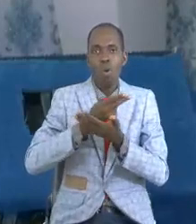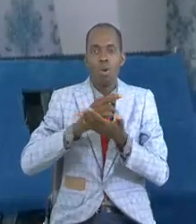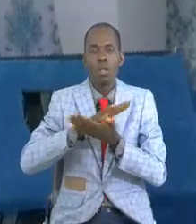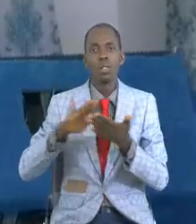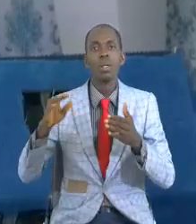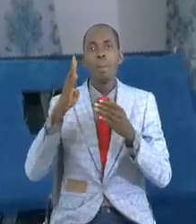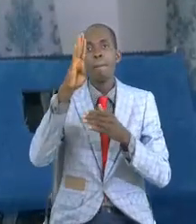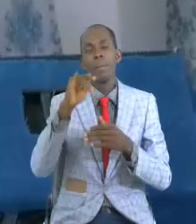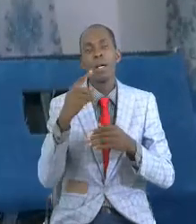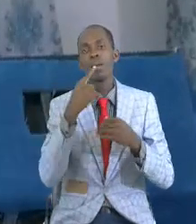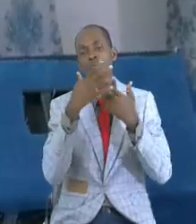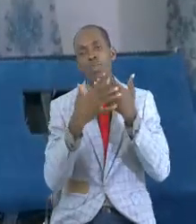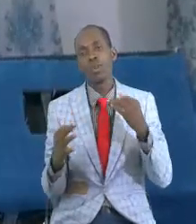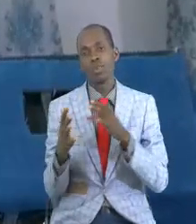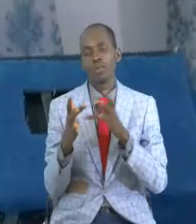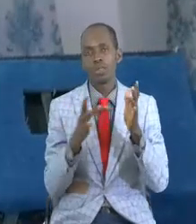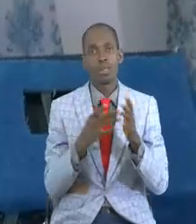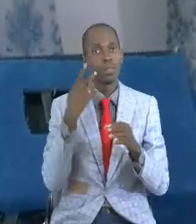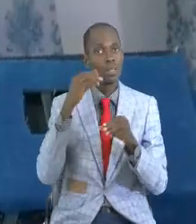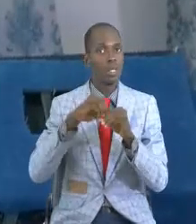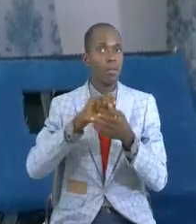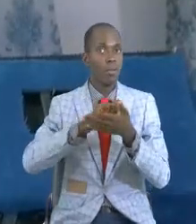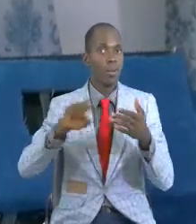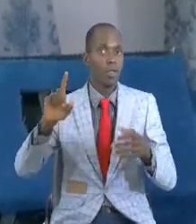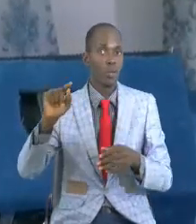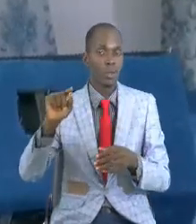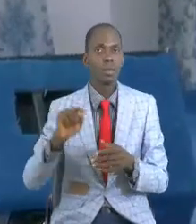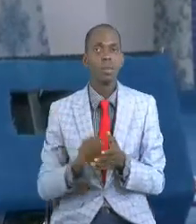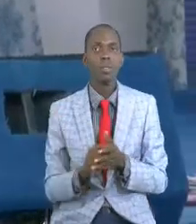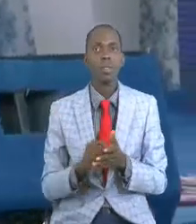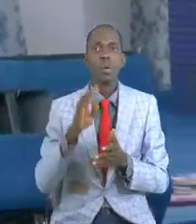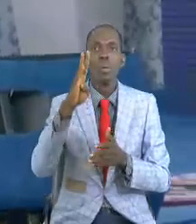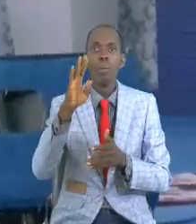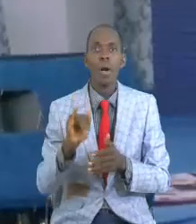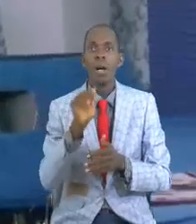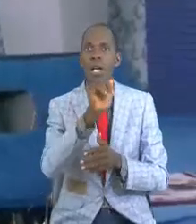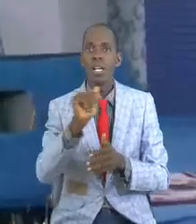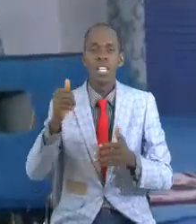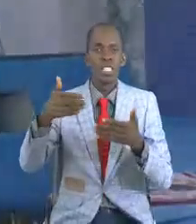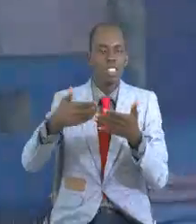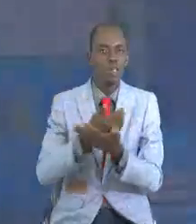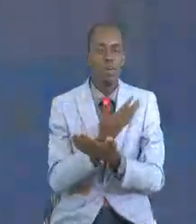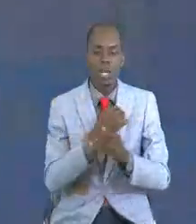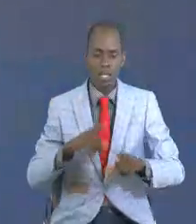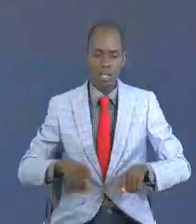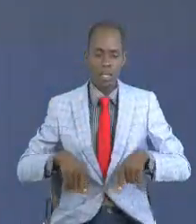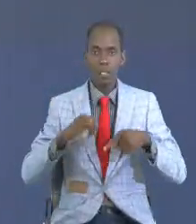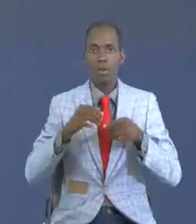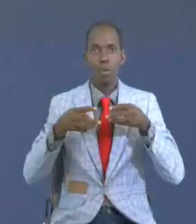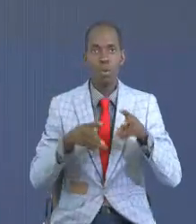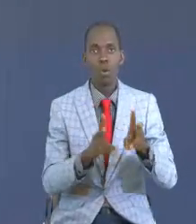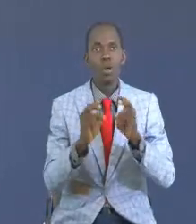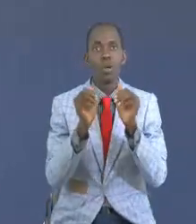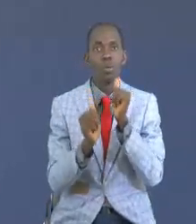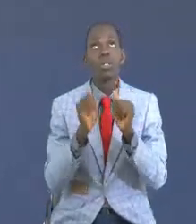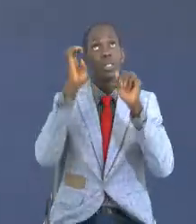Jesus. Then it says in verse 20, it says, by a new and living way, which he has consecrated for